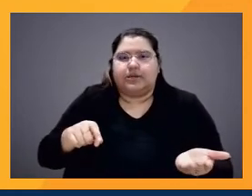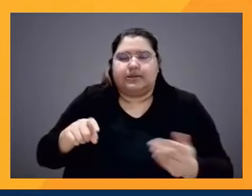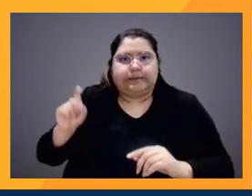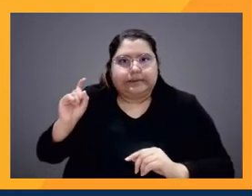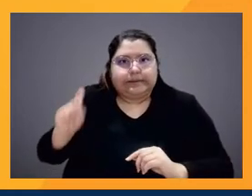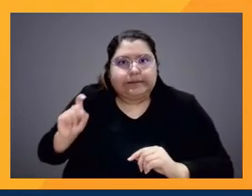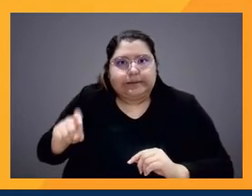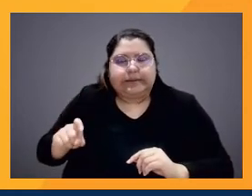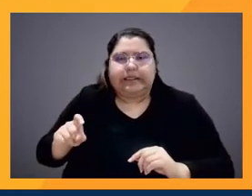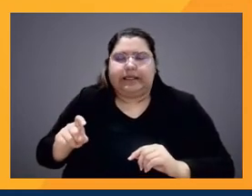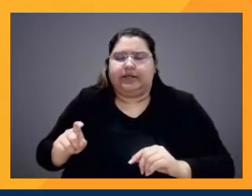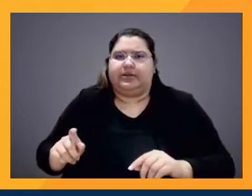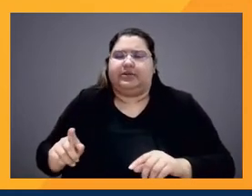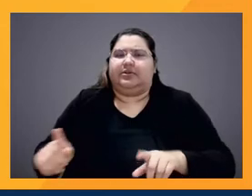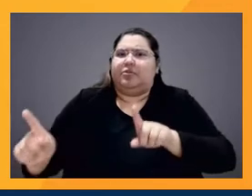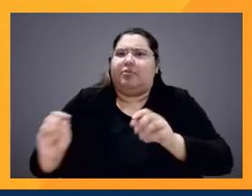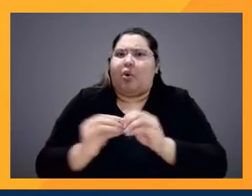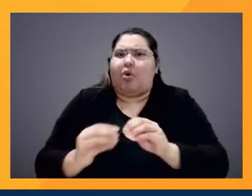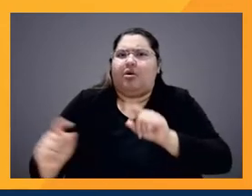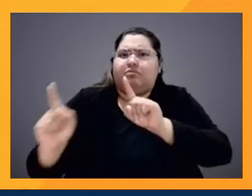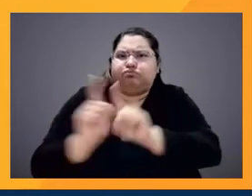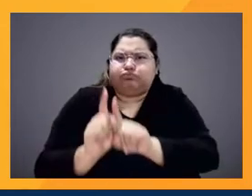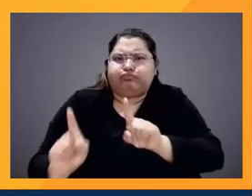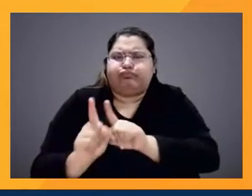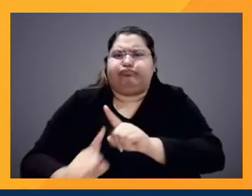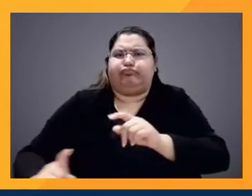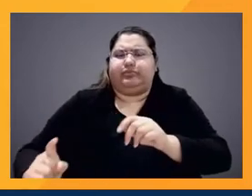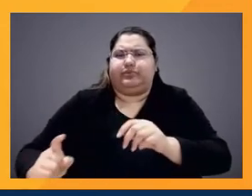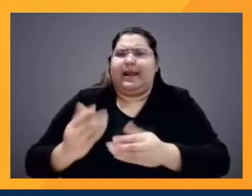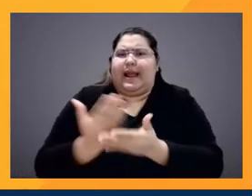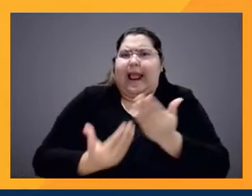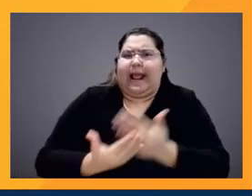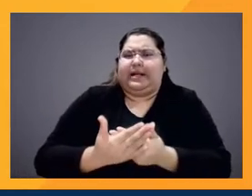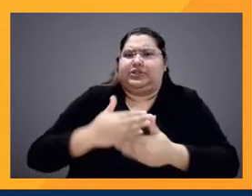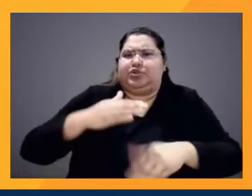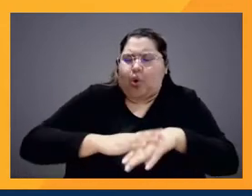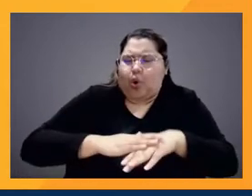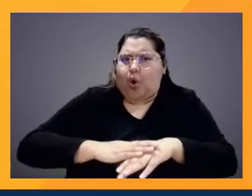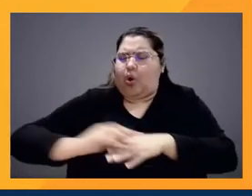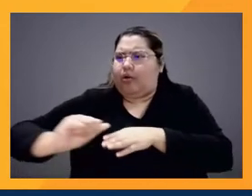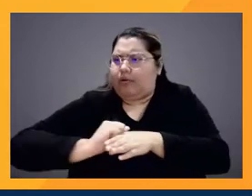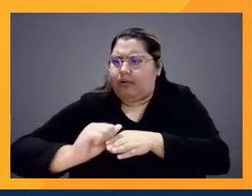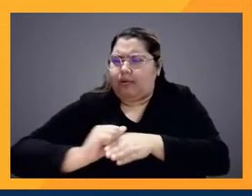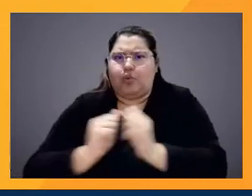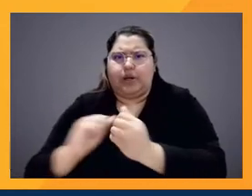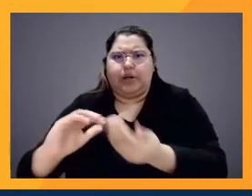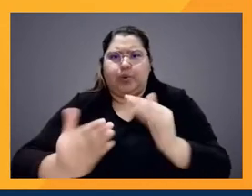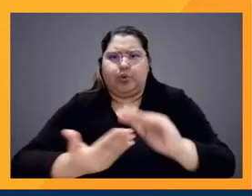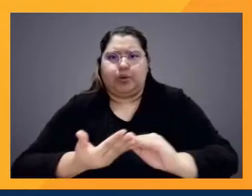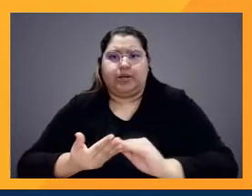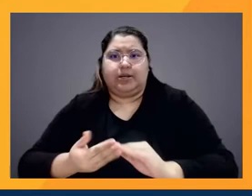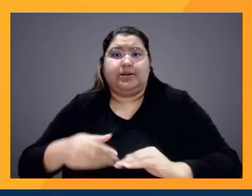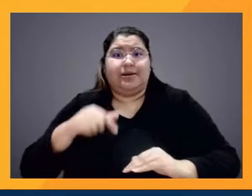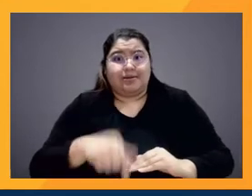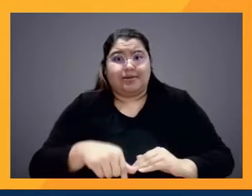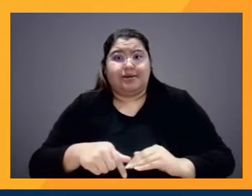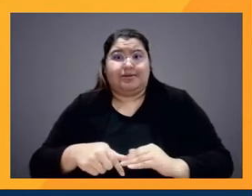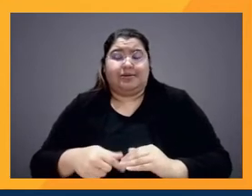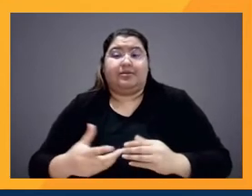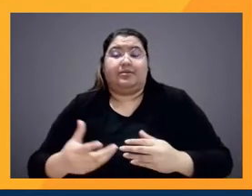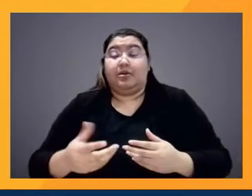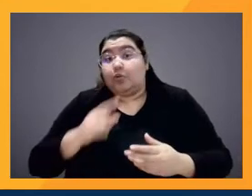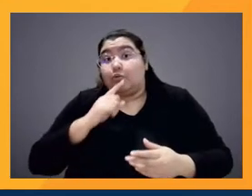empowerment. So particularly the Latino community, and particularly those impacted by COVID. So first and foremost, you actually need people